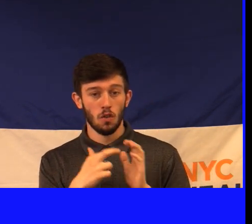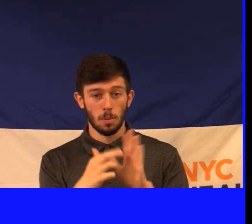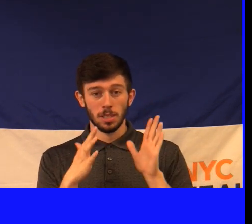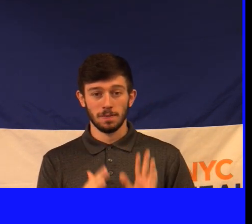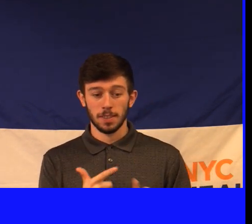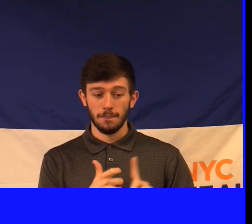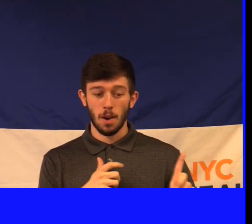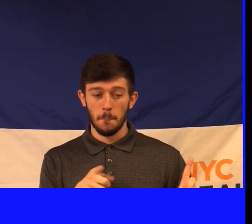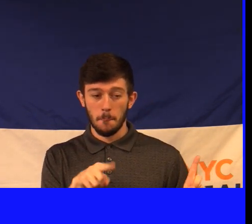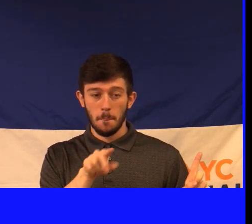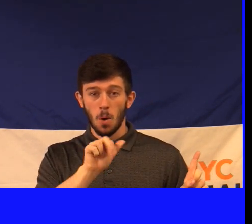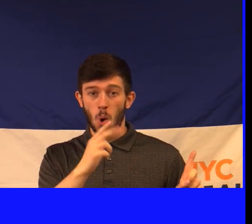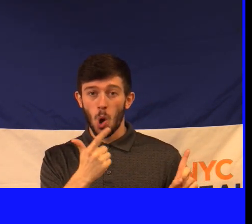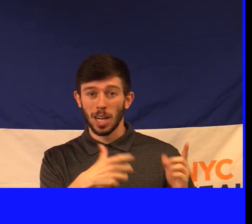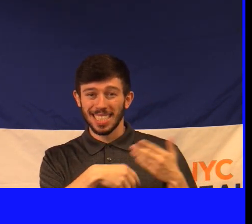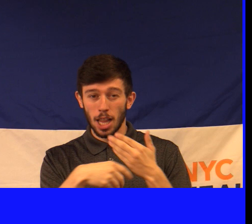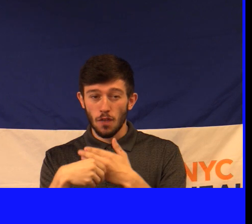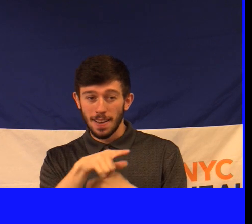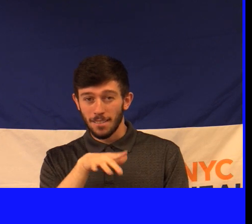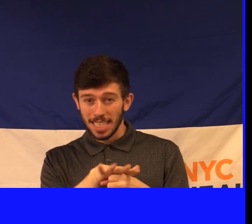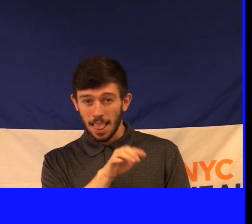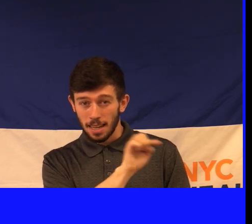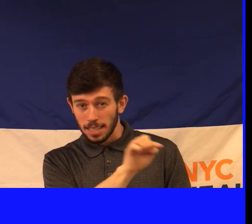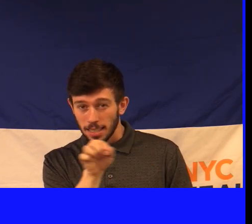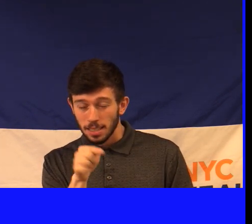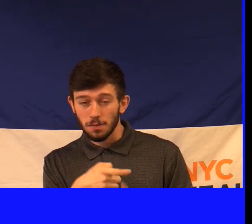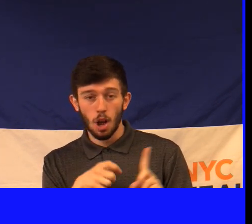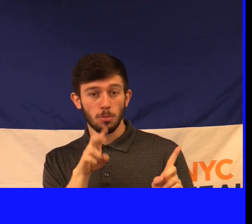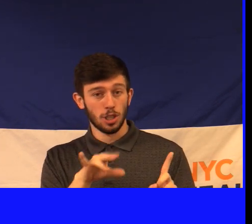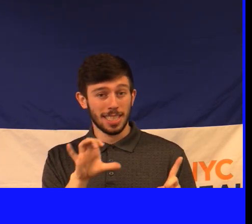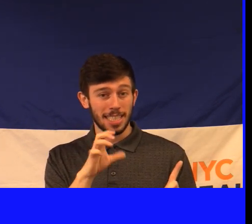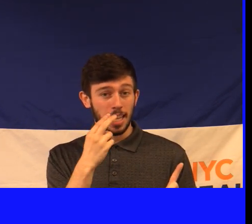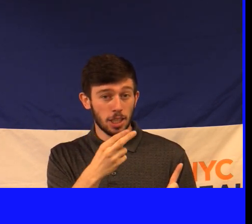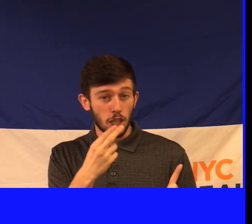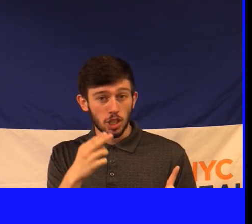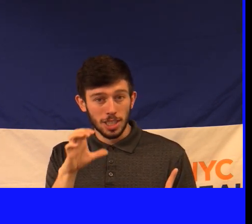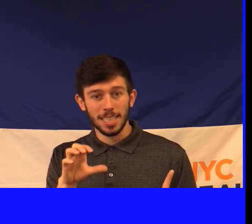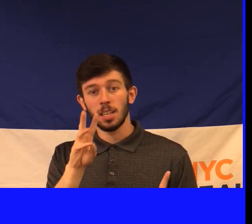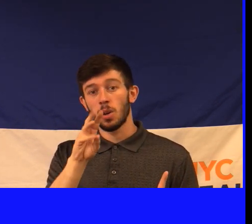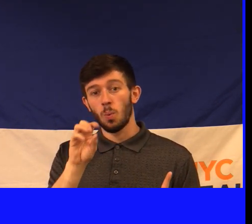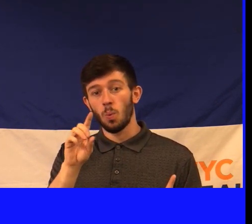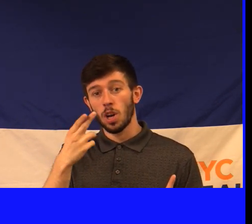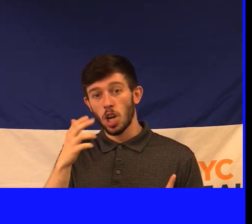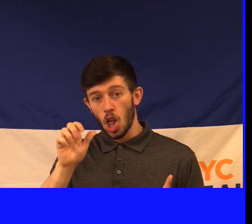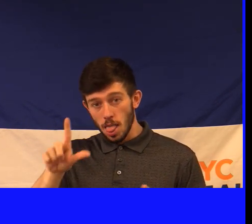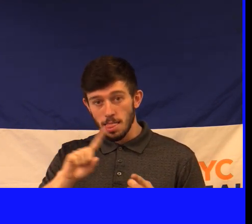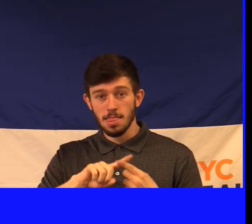representatives from the auxiliaries and facilities from New York City Health and Hospitals, Woodhull,